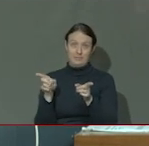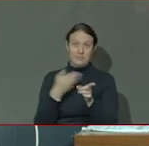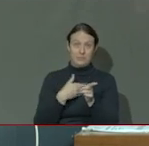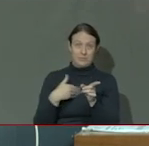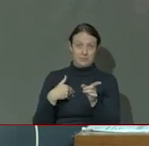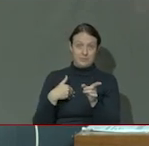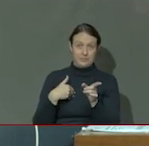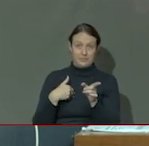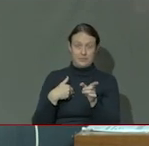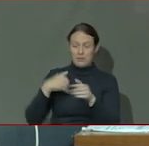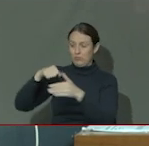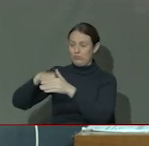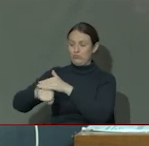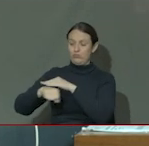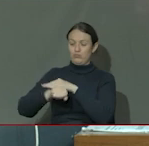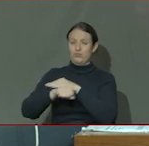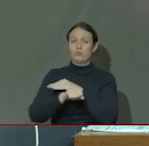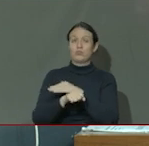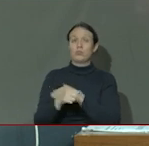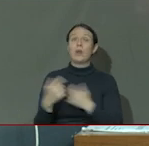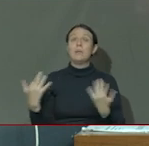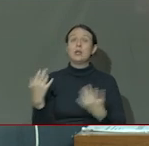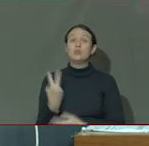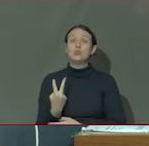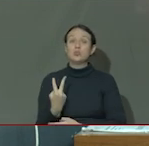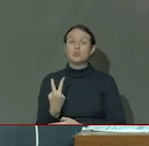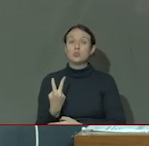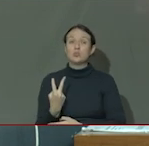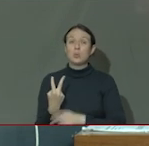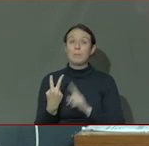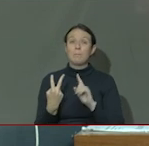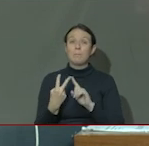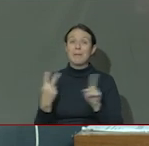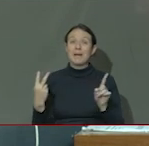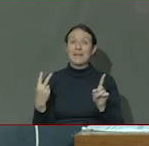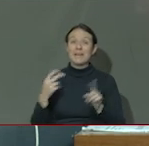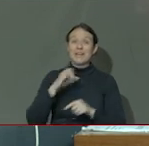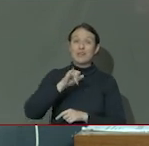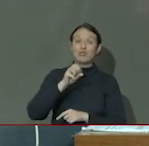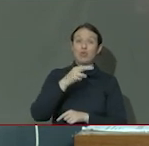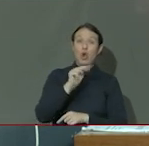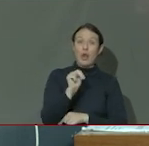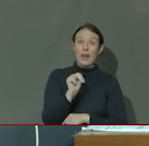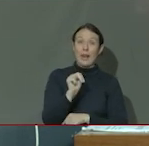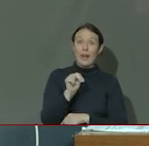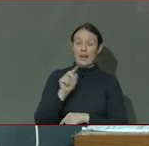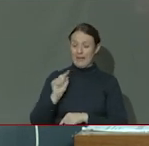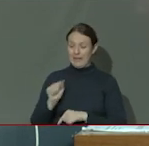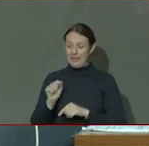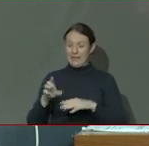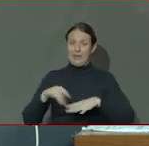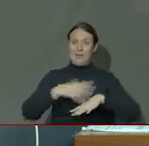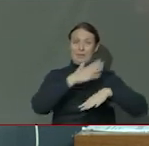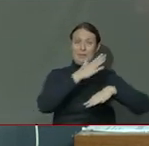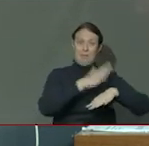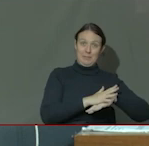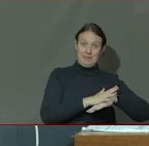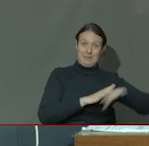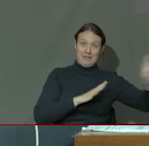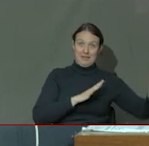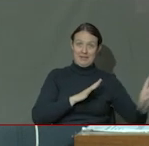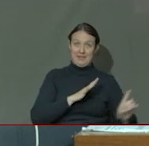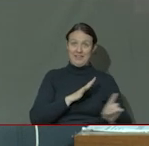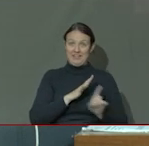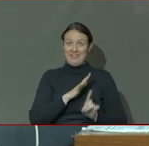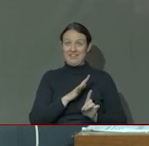many children are born for them? 2, but John gets married to an outside family, somebody, Tandeka, from